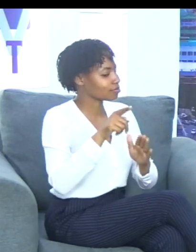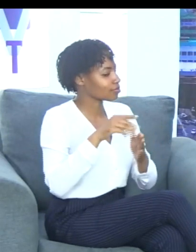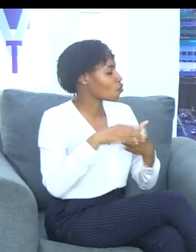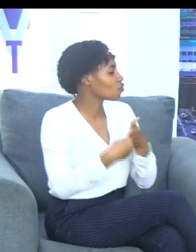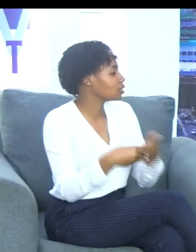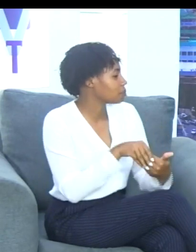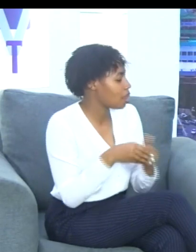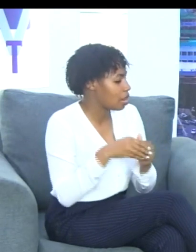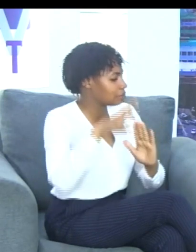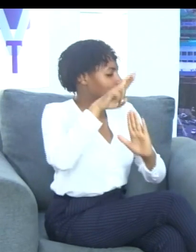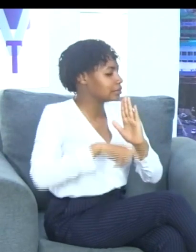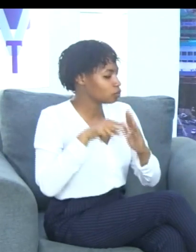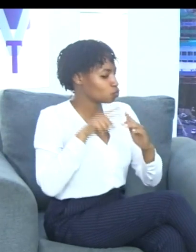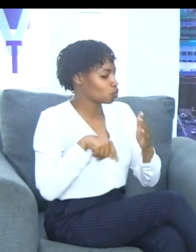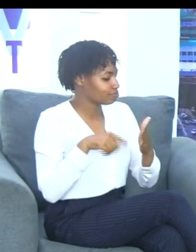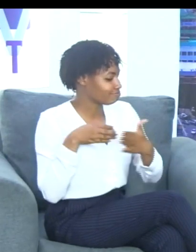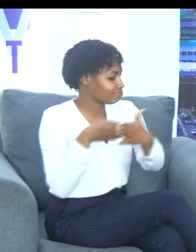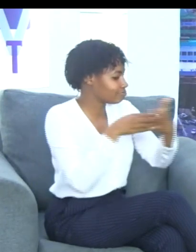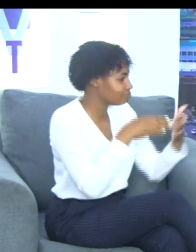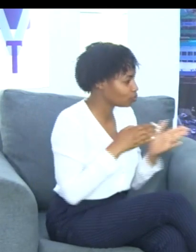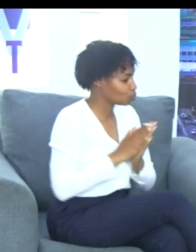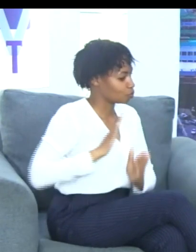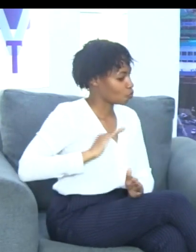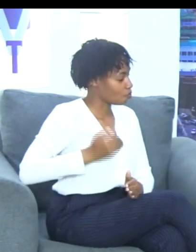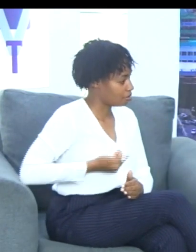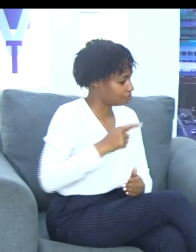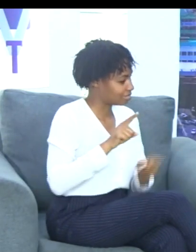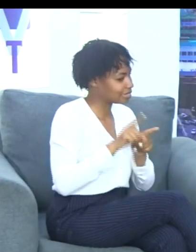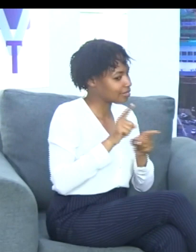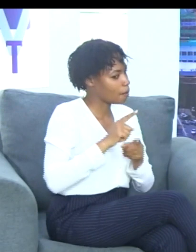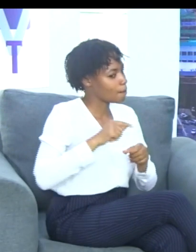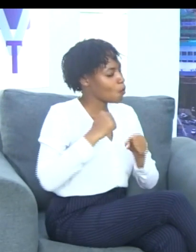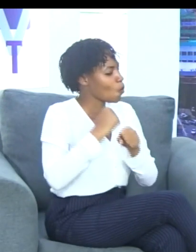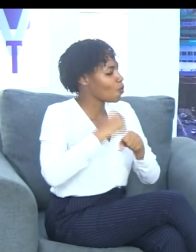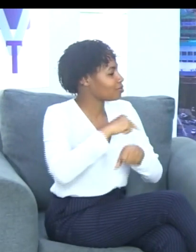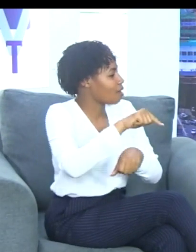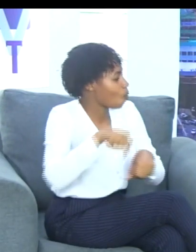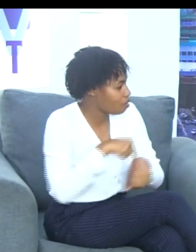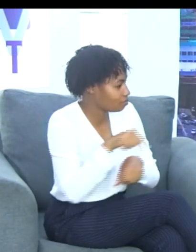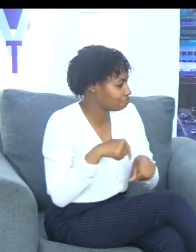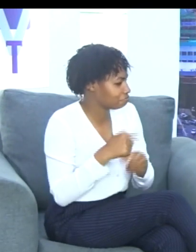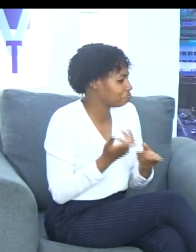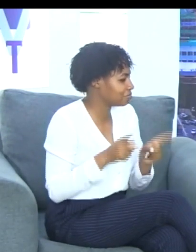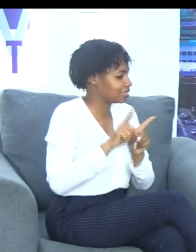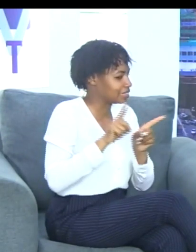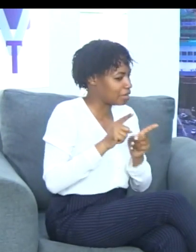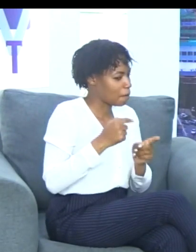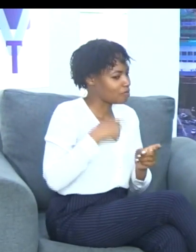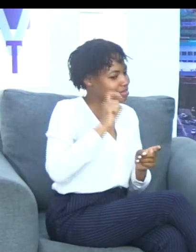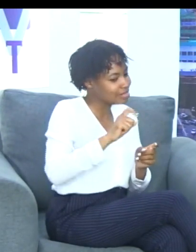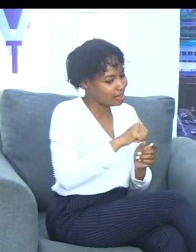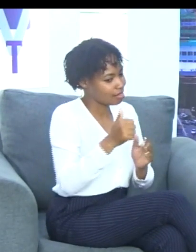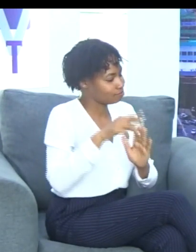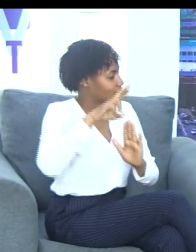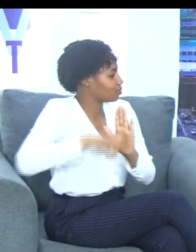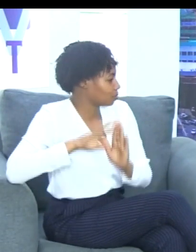if women are given, if for example, can we work, or organizations, that they work on flexibility of women, that is on, for